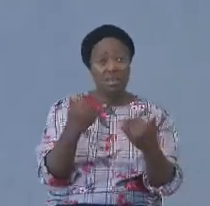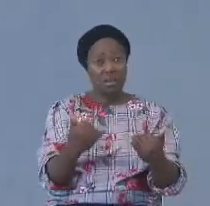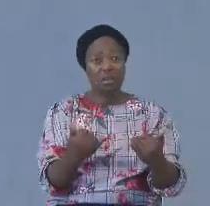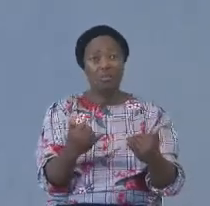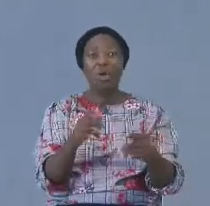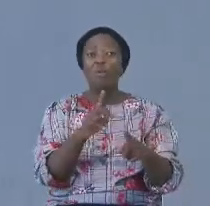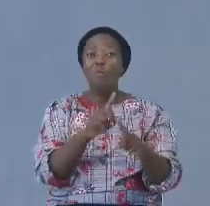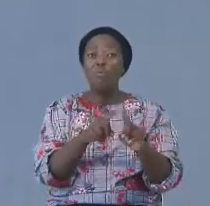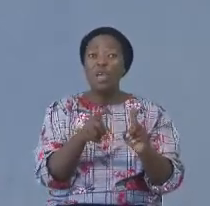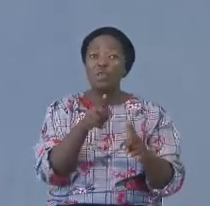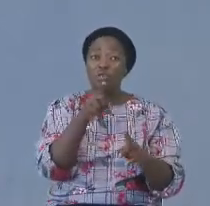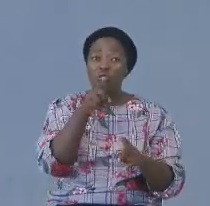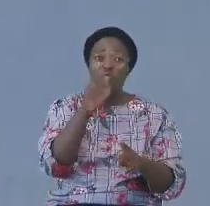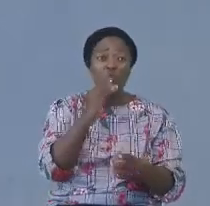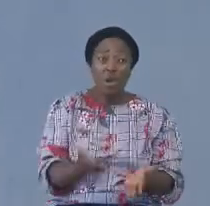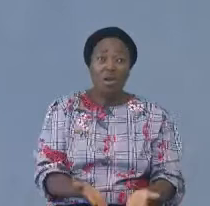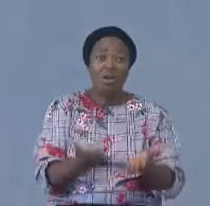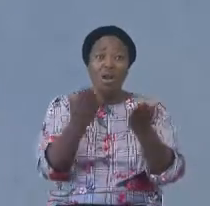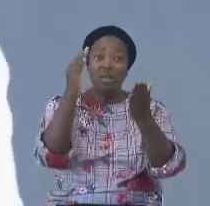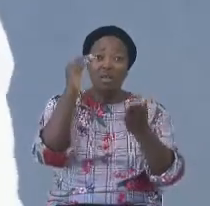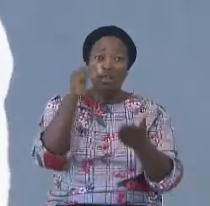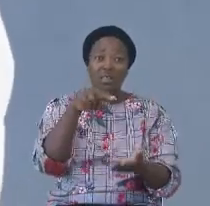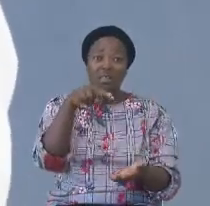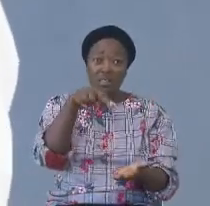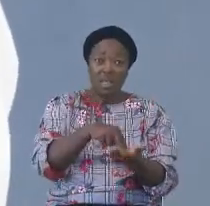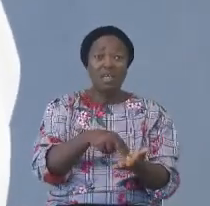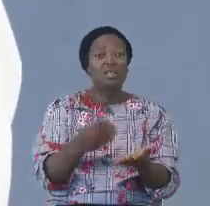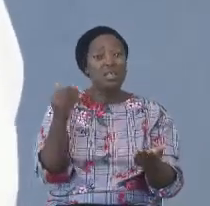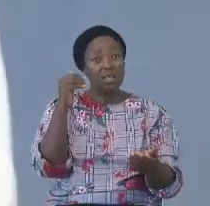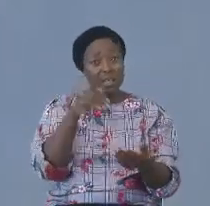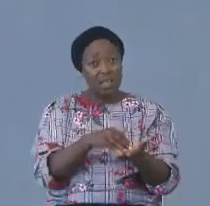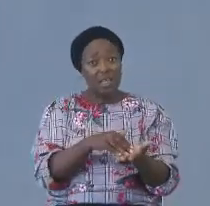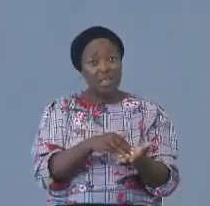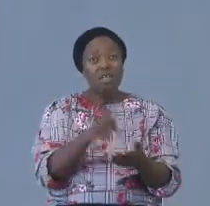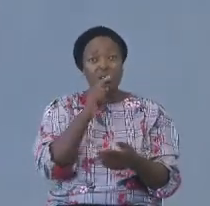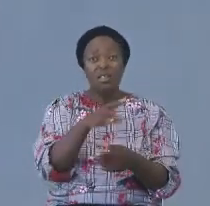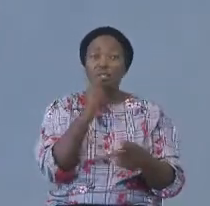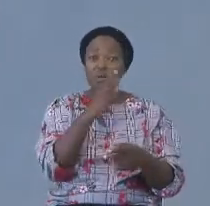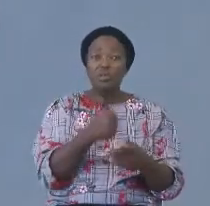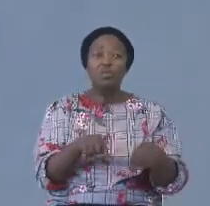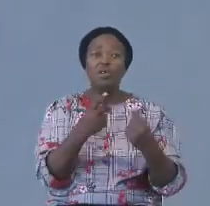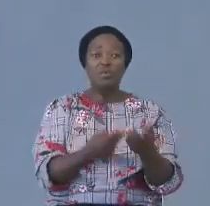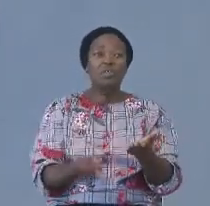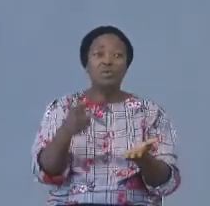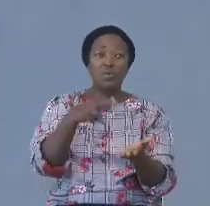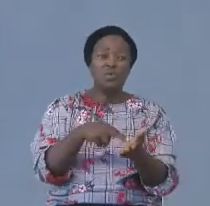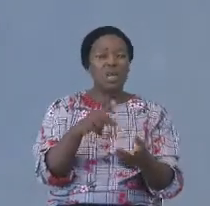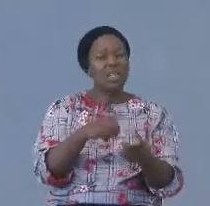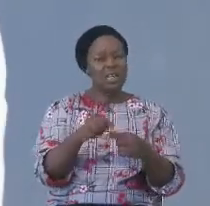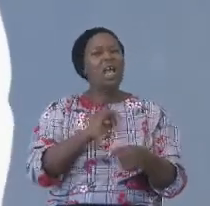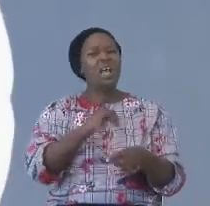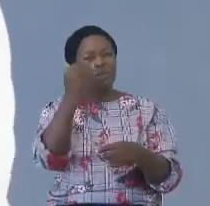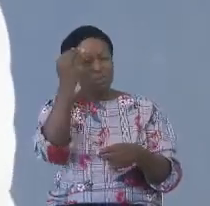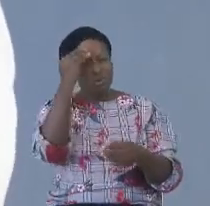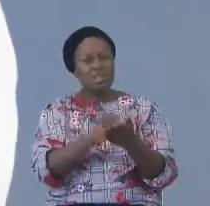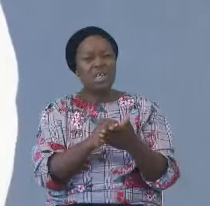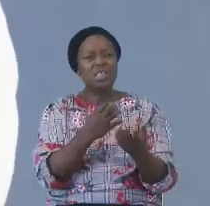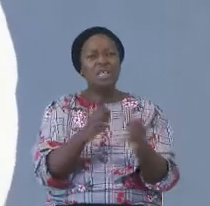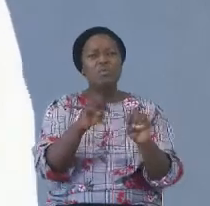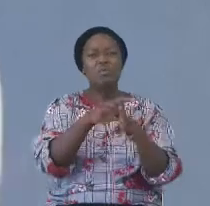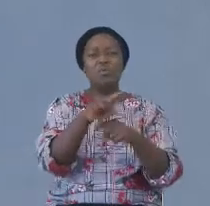kingdom. Lord Jesus, you are dying now, but you will rise again. There's going